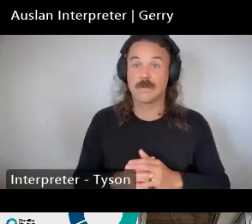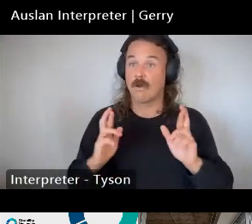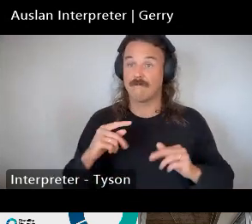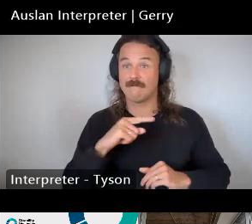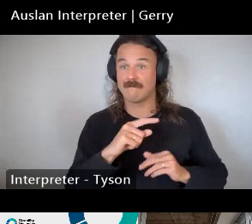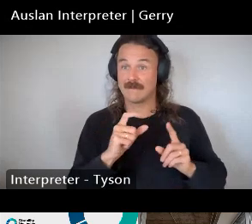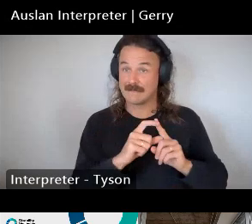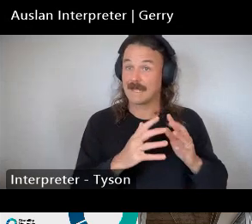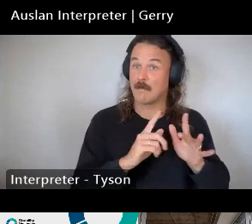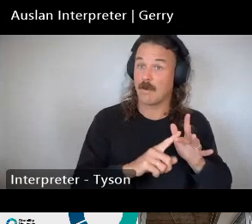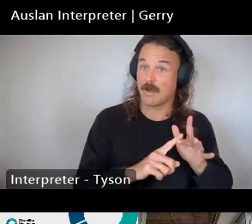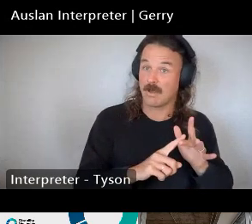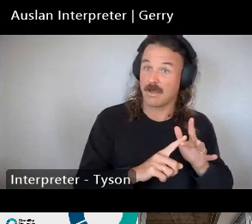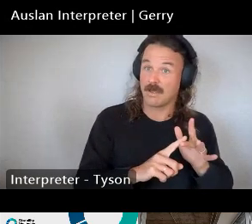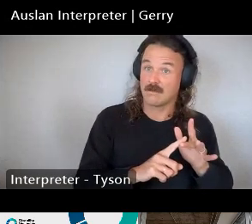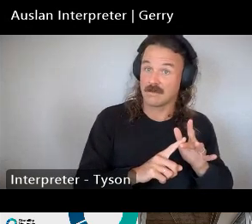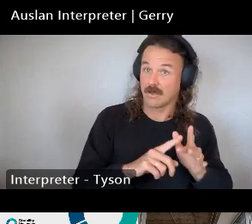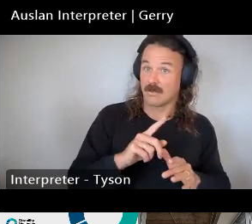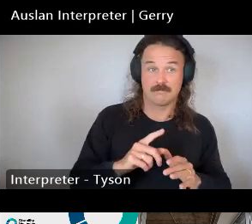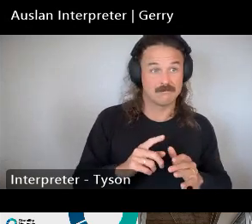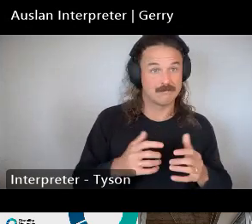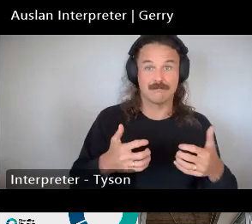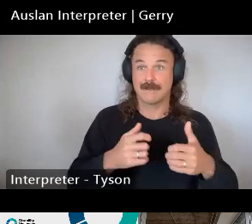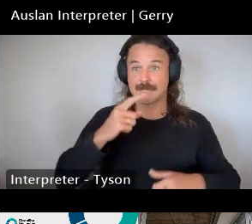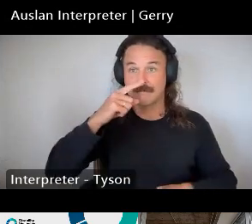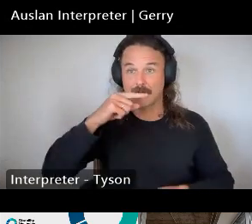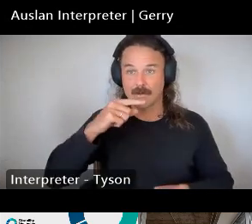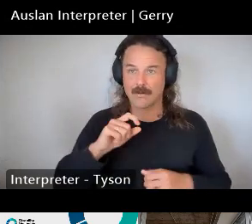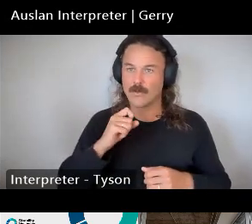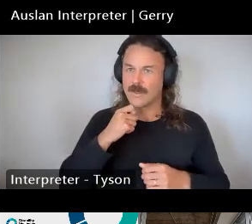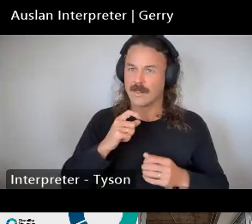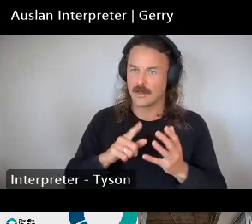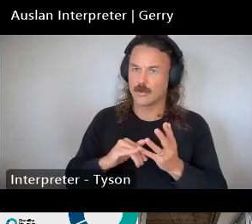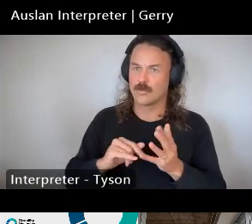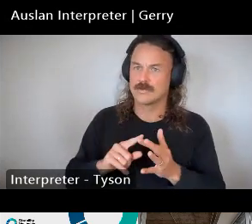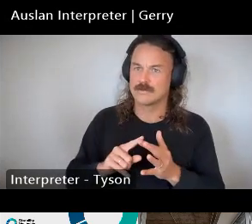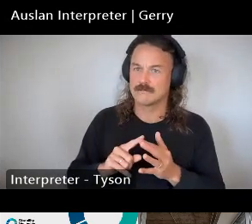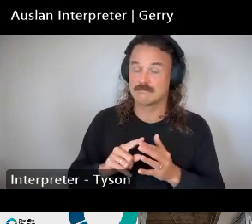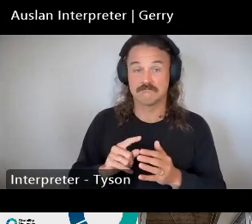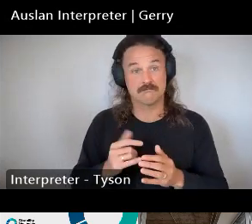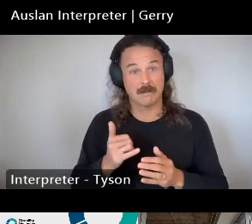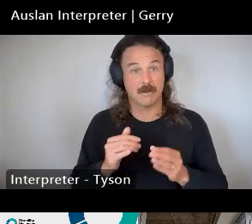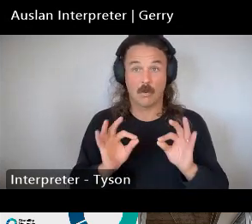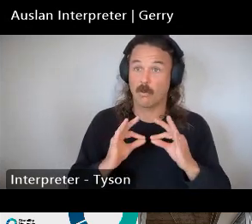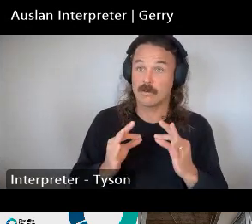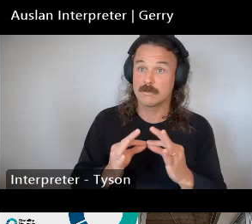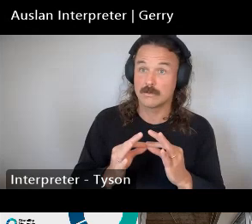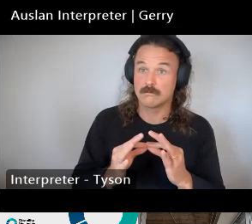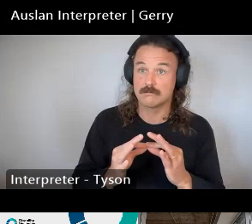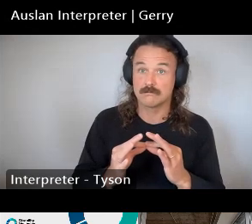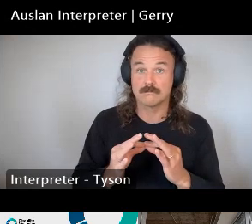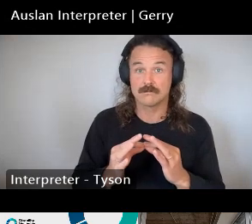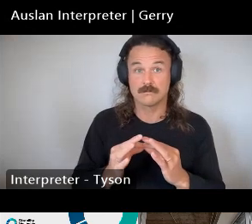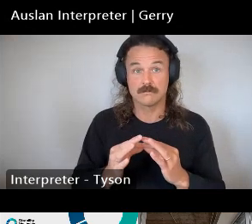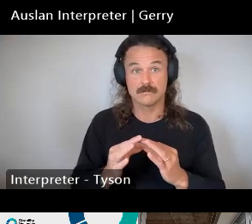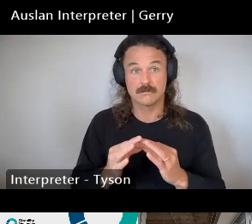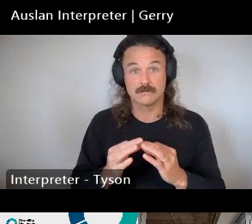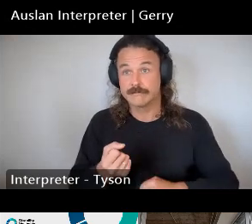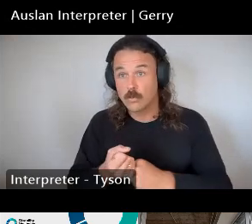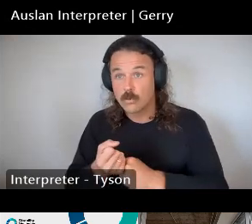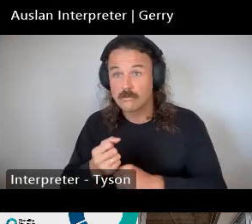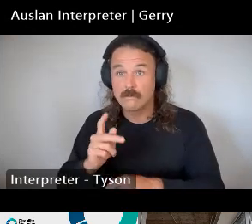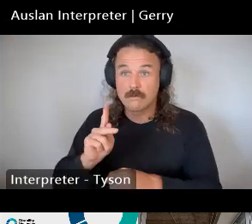widely, both by organisations who engage or support NDIS participants, as well as those that